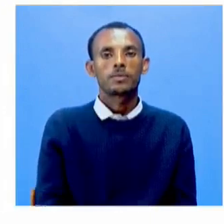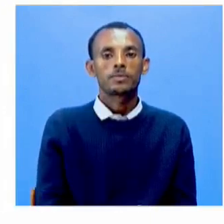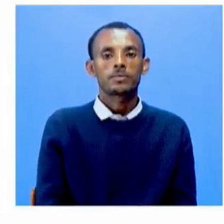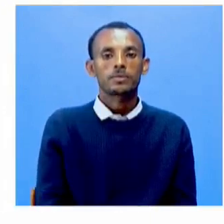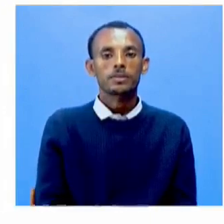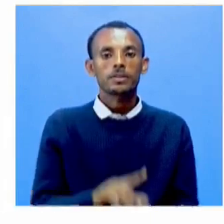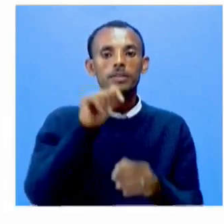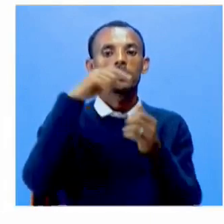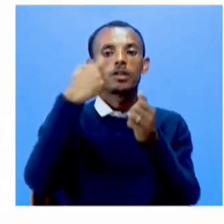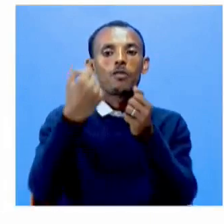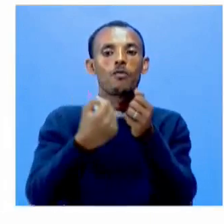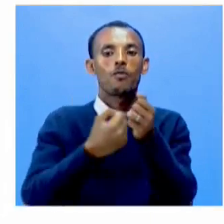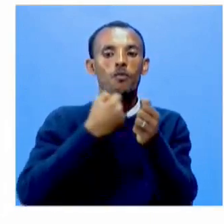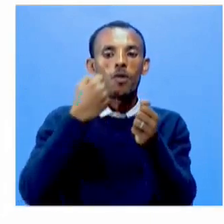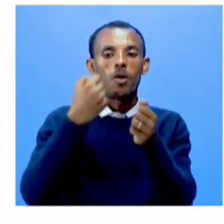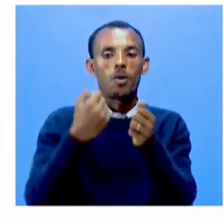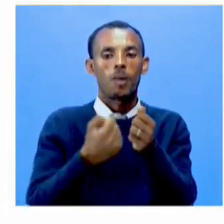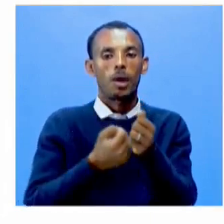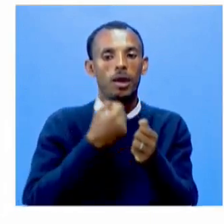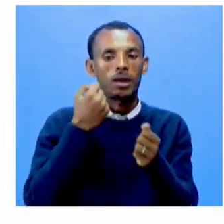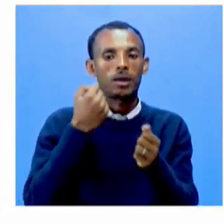the following